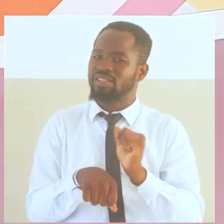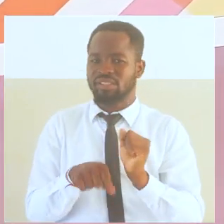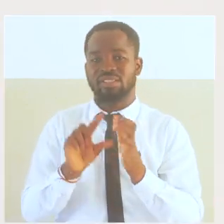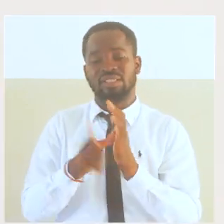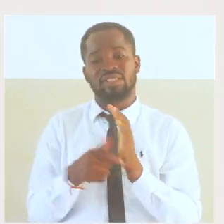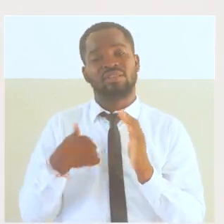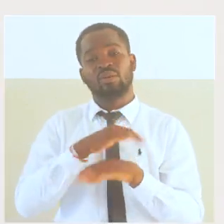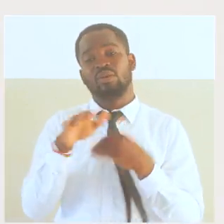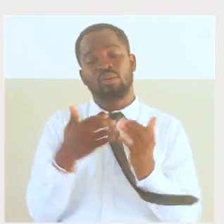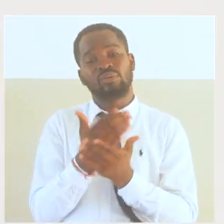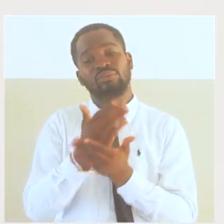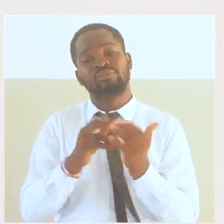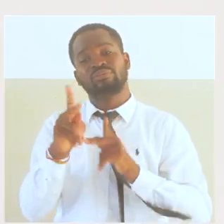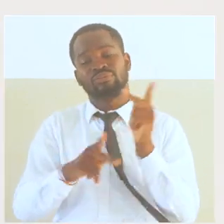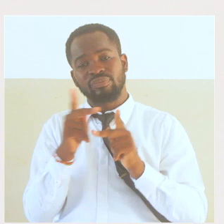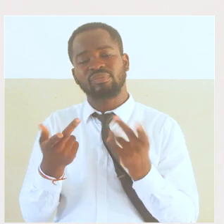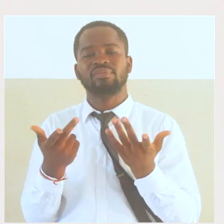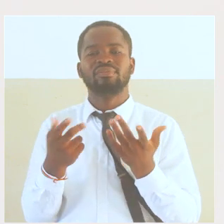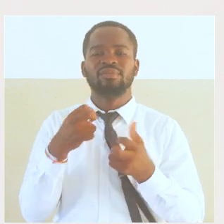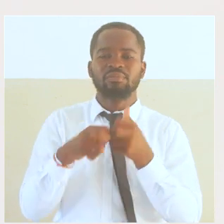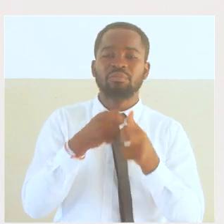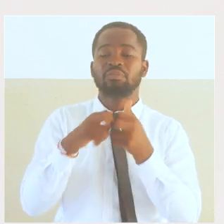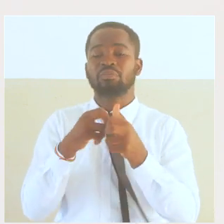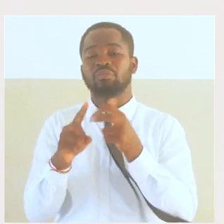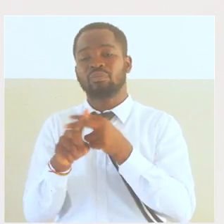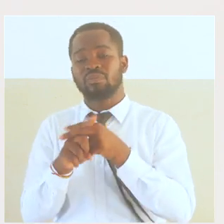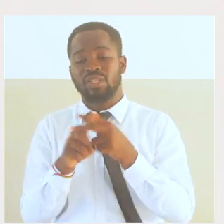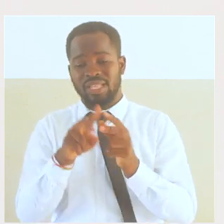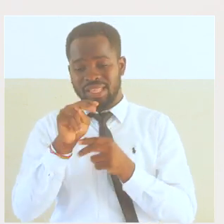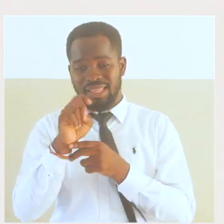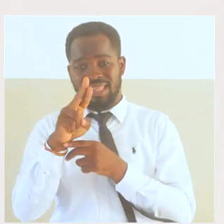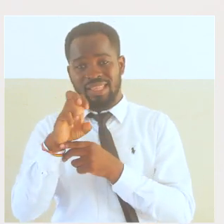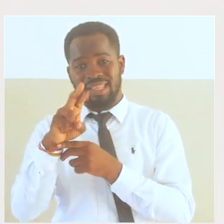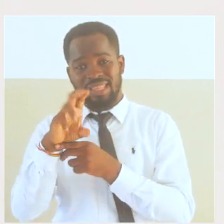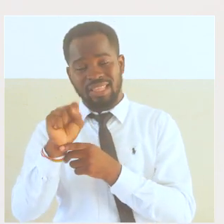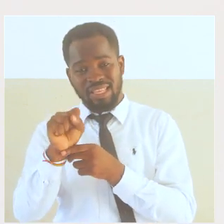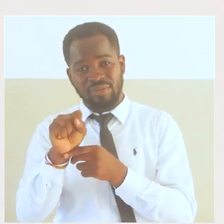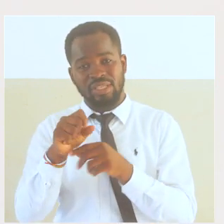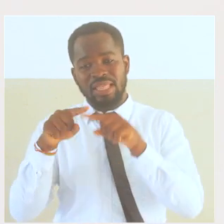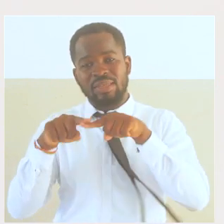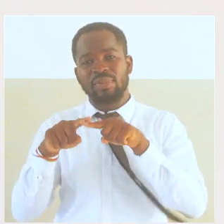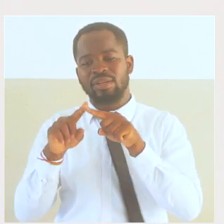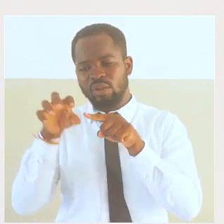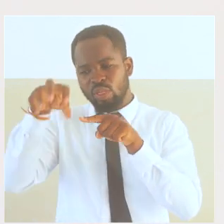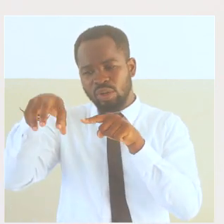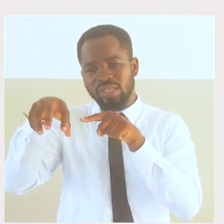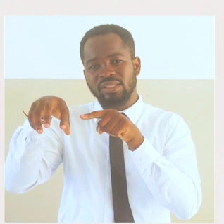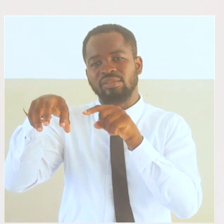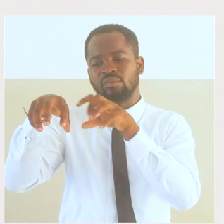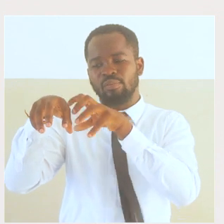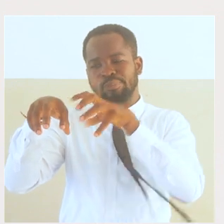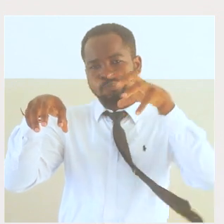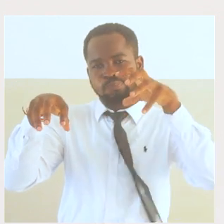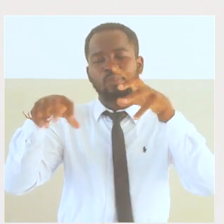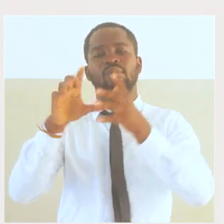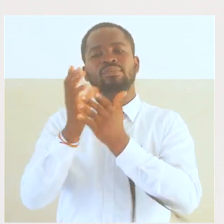depending on the location of the swelling, some of the nerves also go to your bladder and your bowel, where what tells you to poo